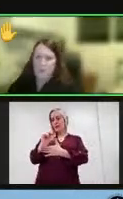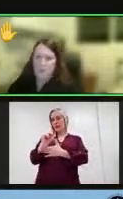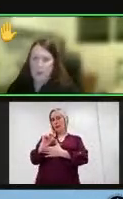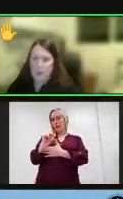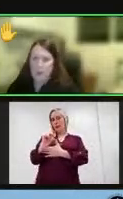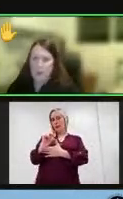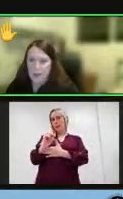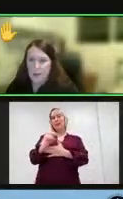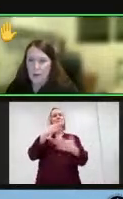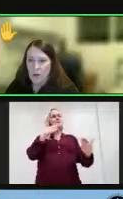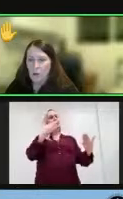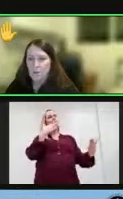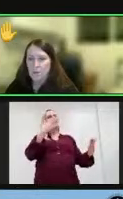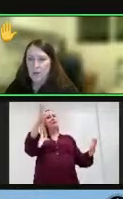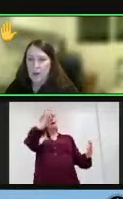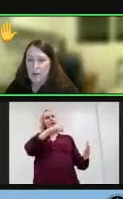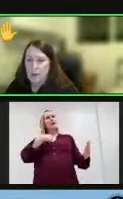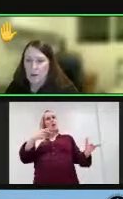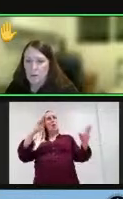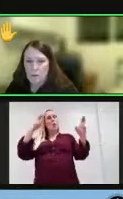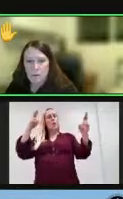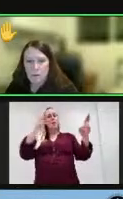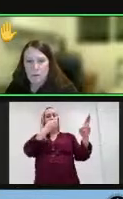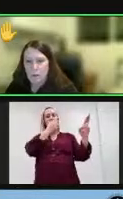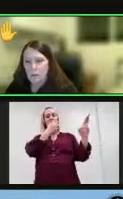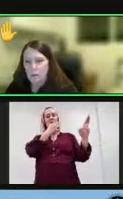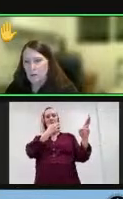Thank you. I guess I would hope that, you know,